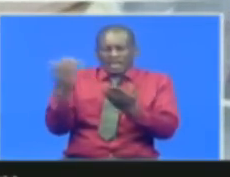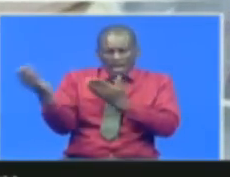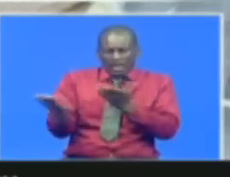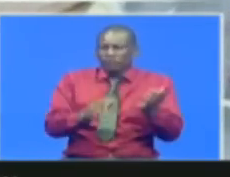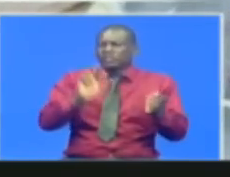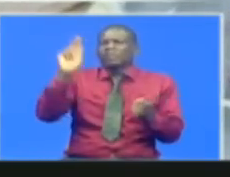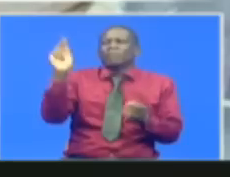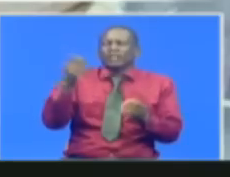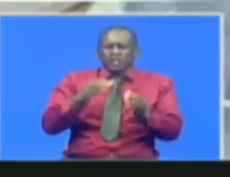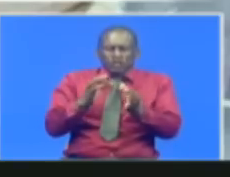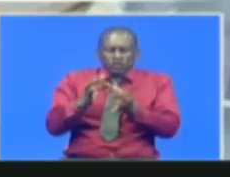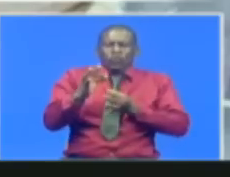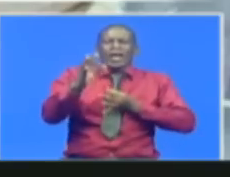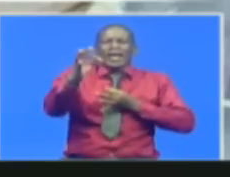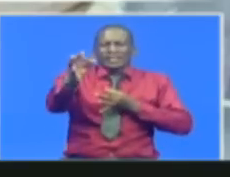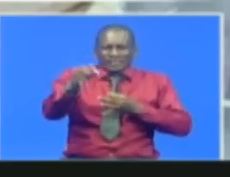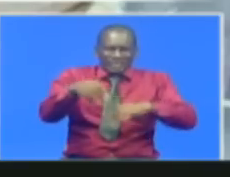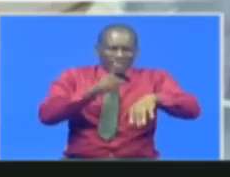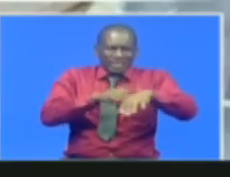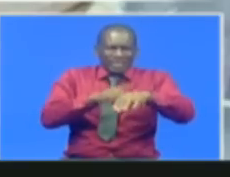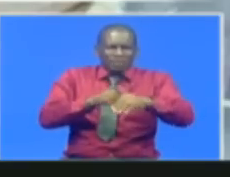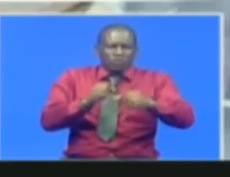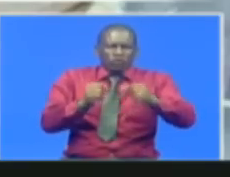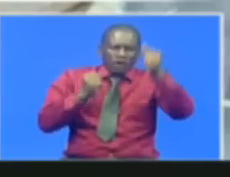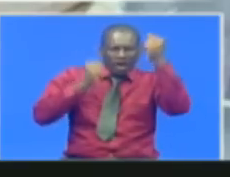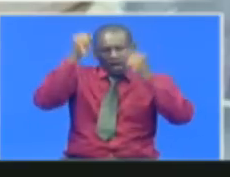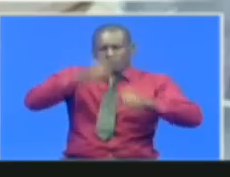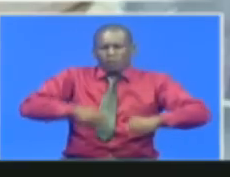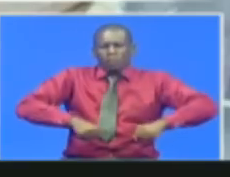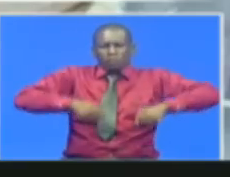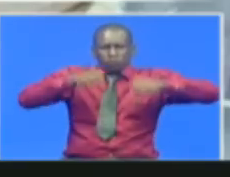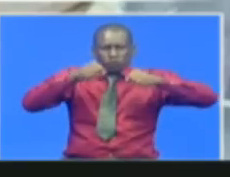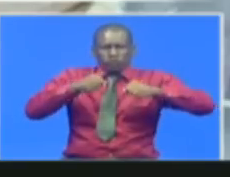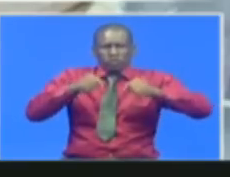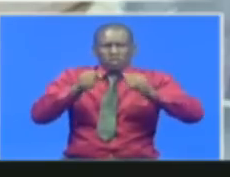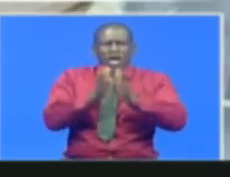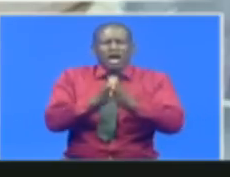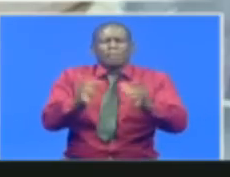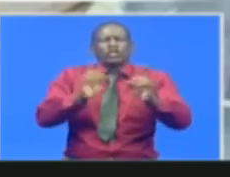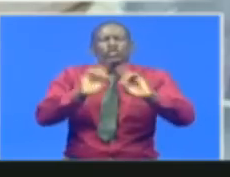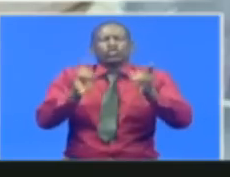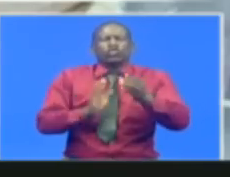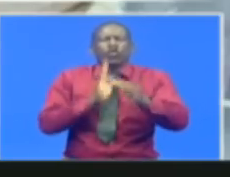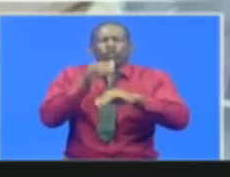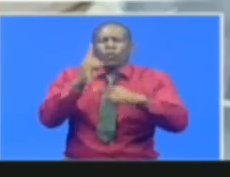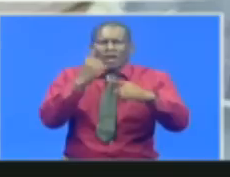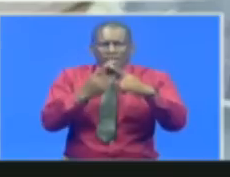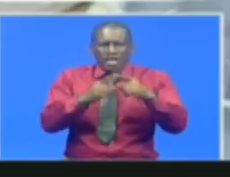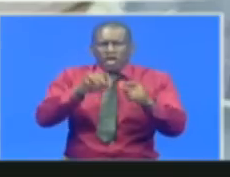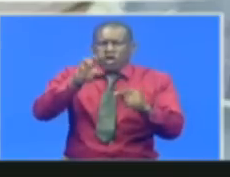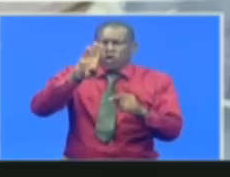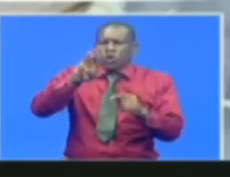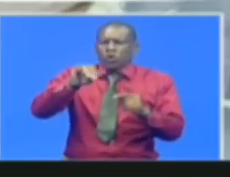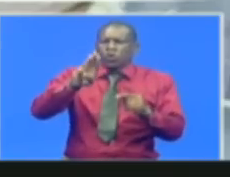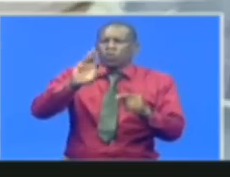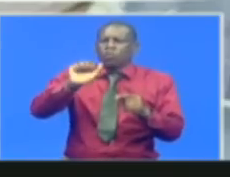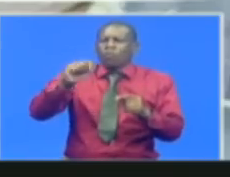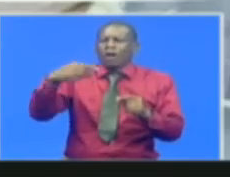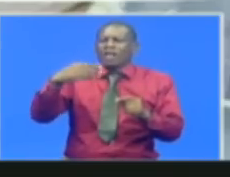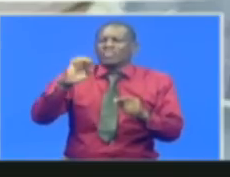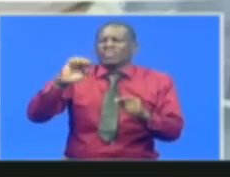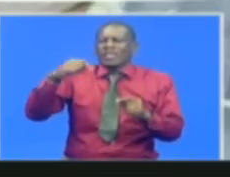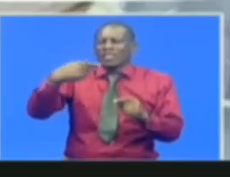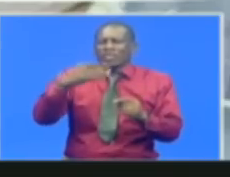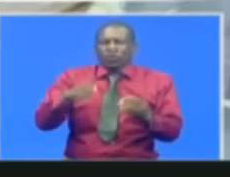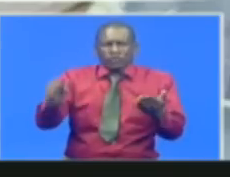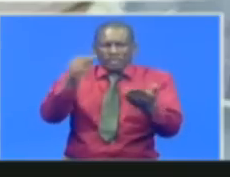to extend the term of office of military chiefs for a period not exceeding 1 year. Modeve, a naval officer, was appointed on the 17th